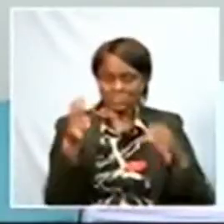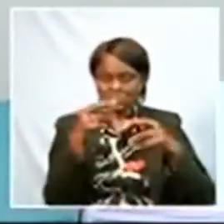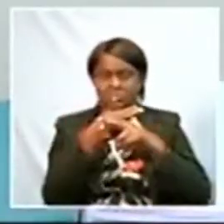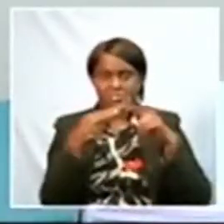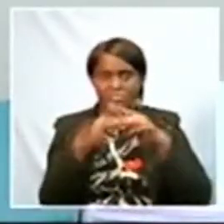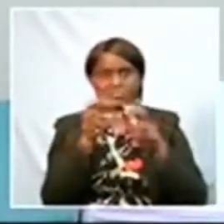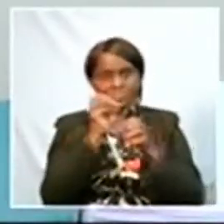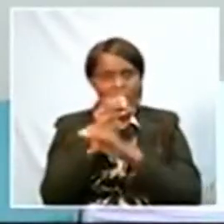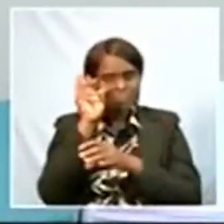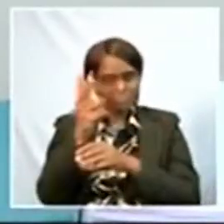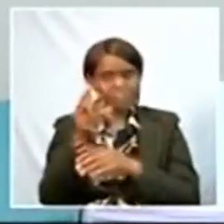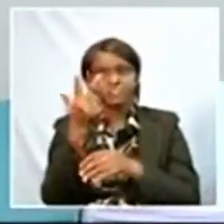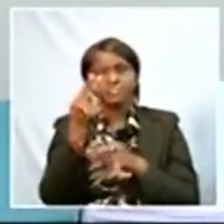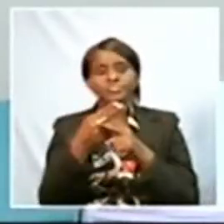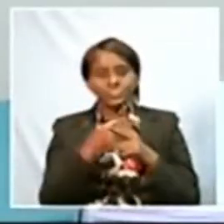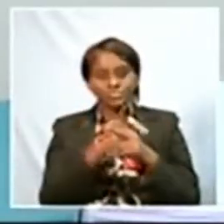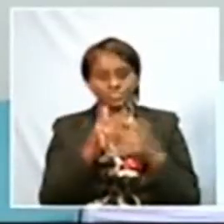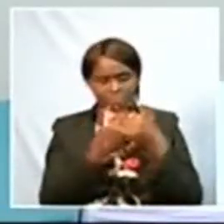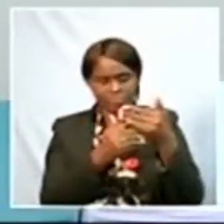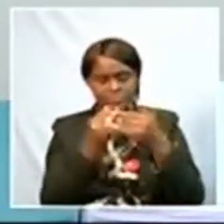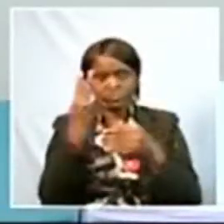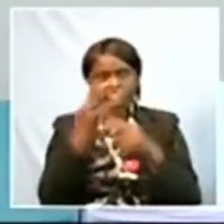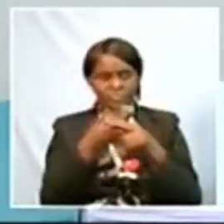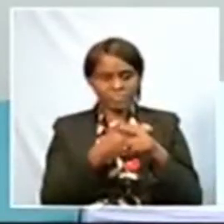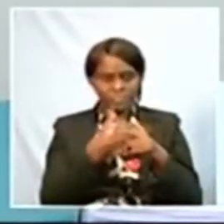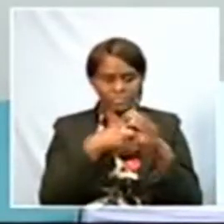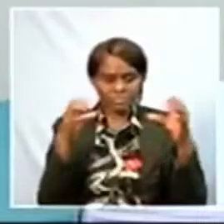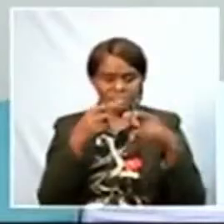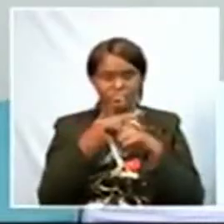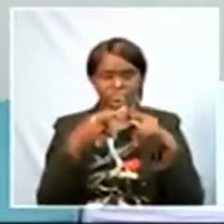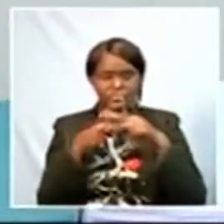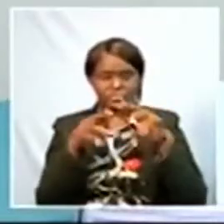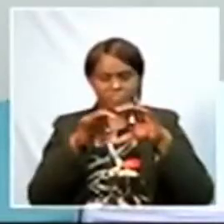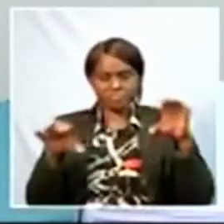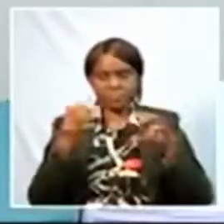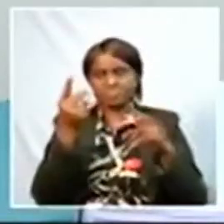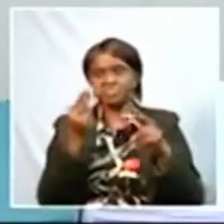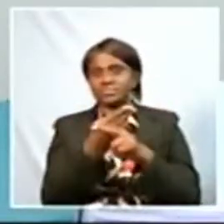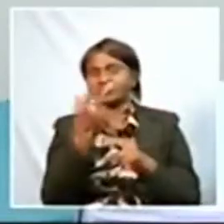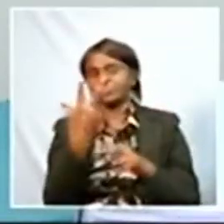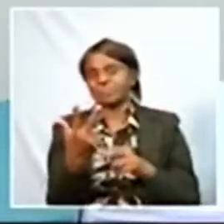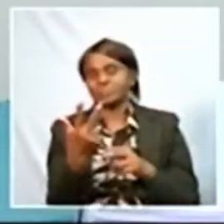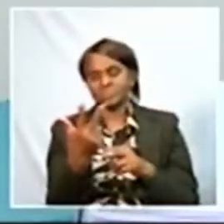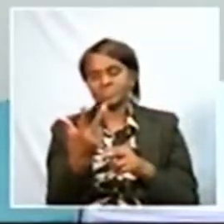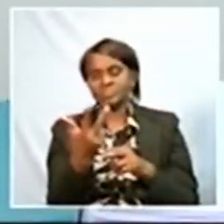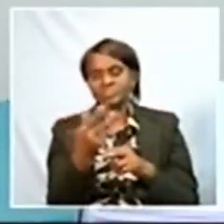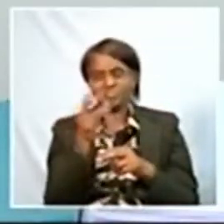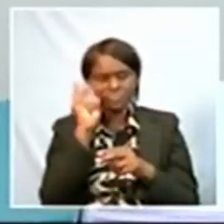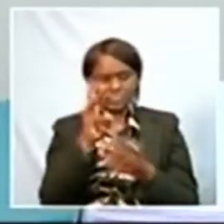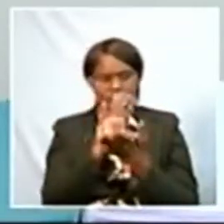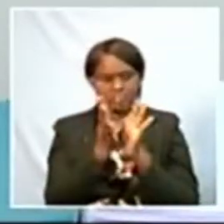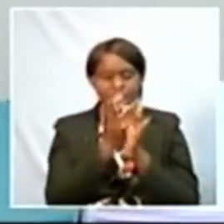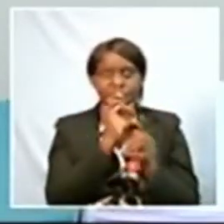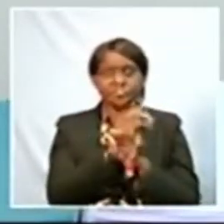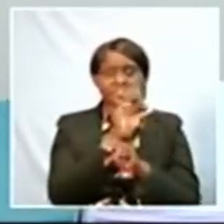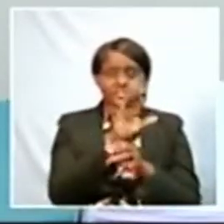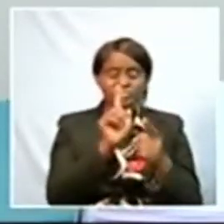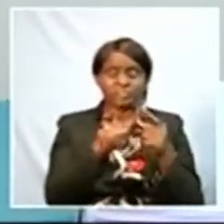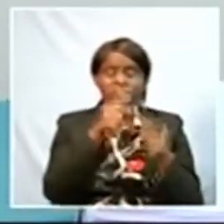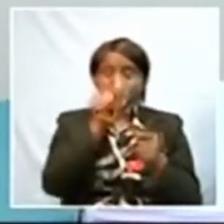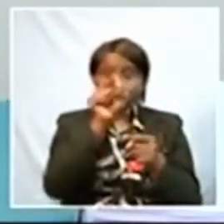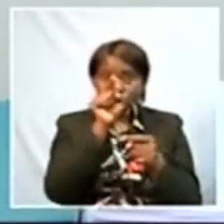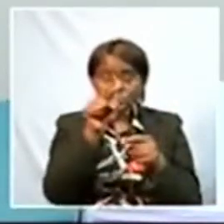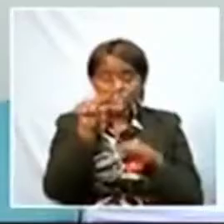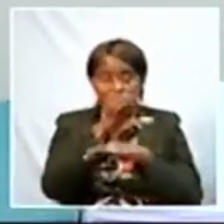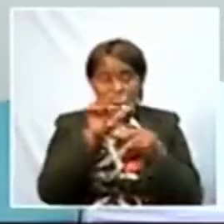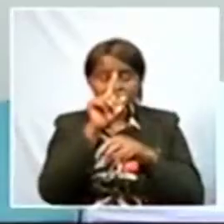will be ready. 3 months, 4 months, you have the classroom 1 by 3. It will be ready. But you, over